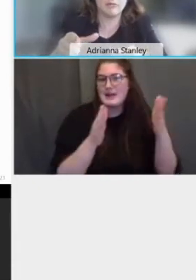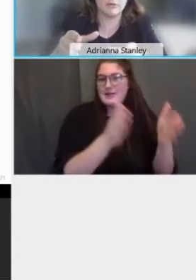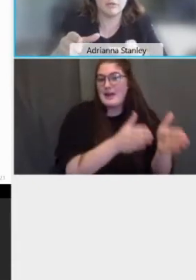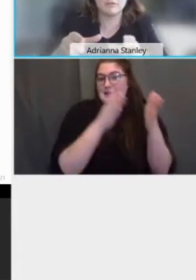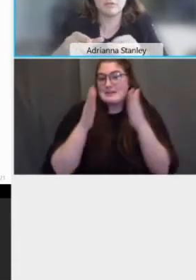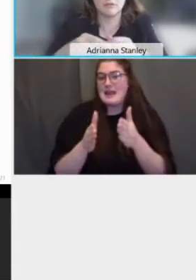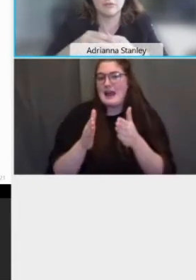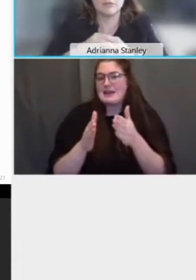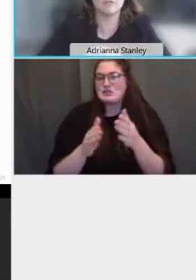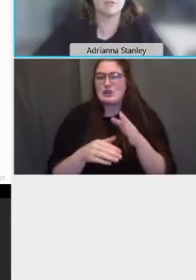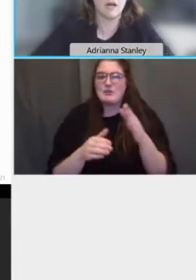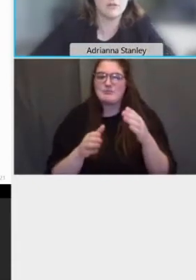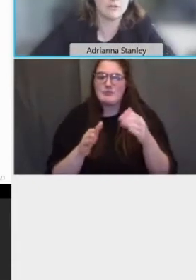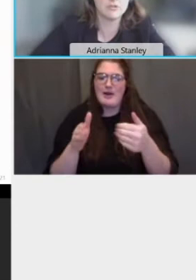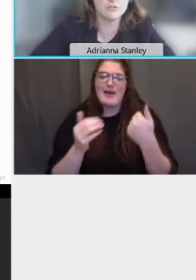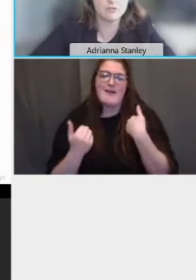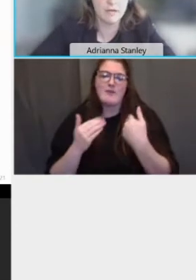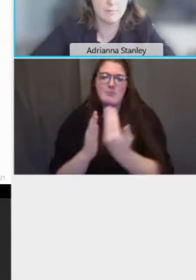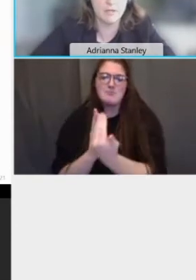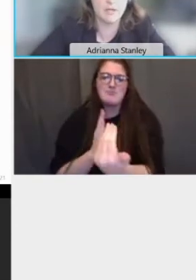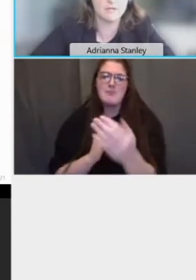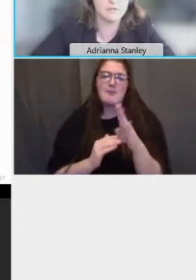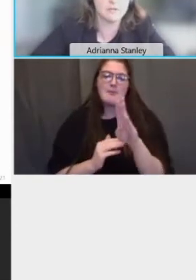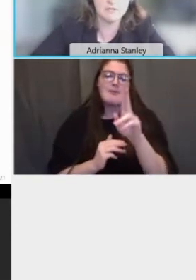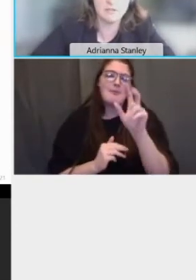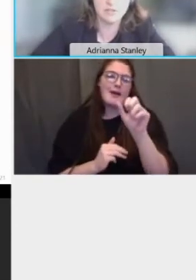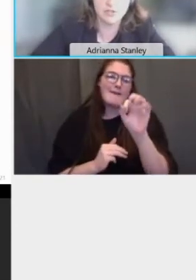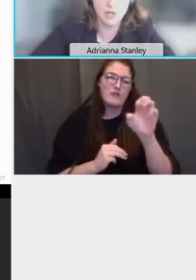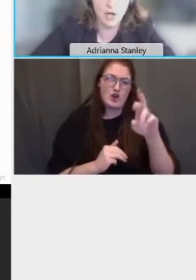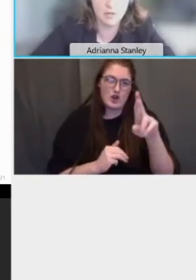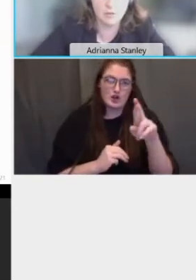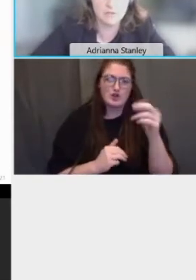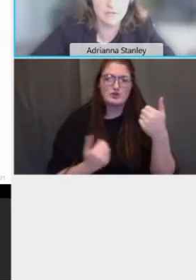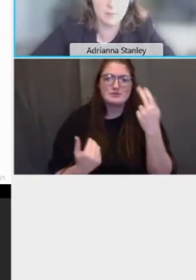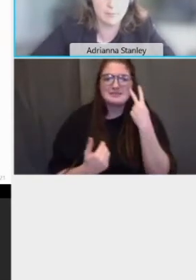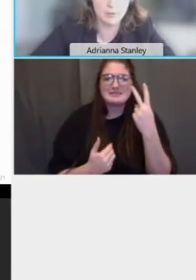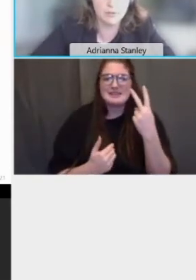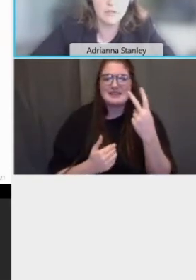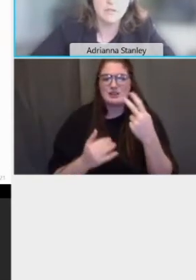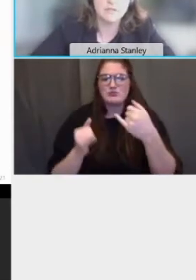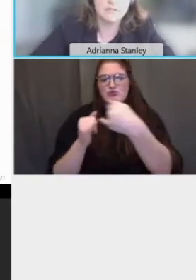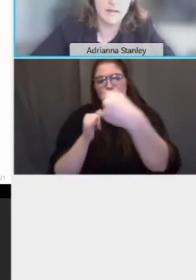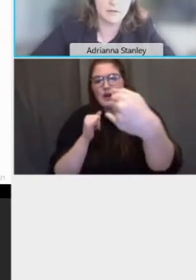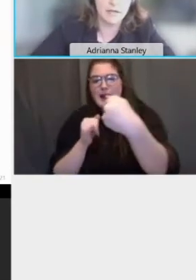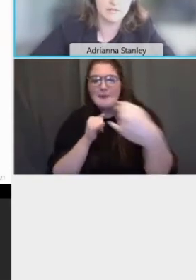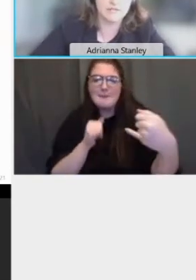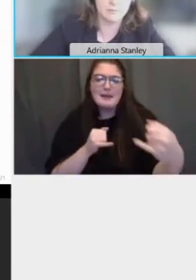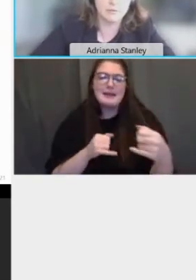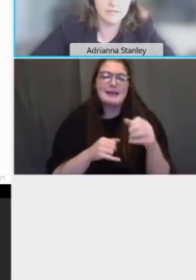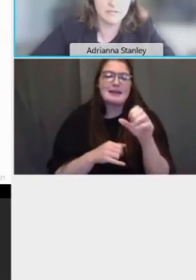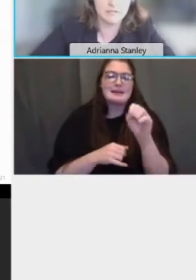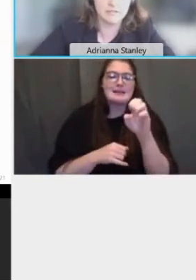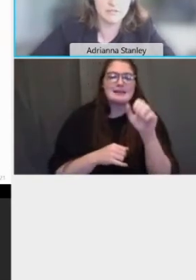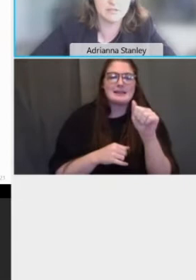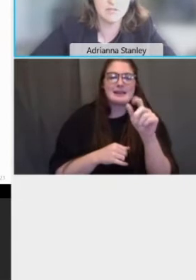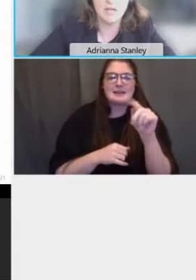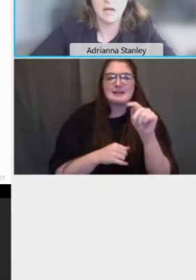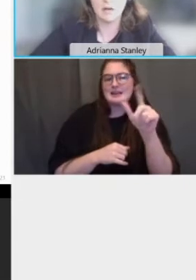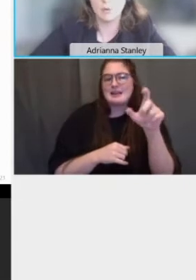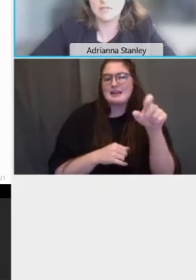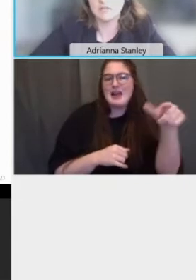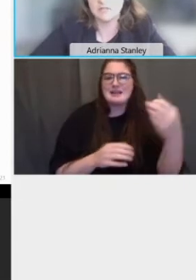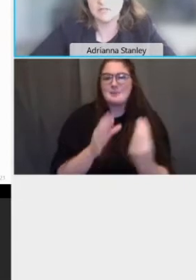a buffer. So there's either striping, as you can see in the Chicago example. Seattle has some